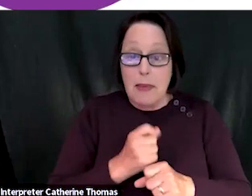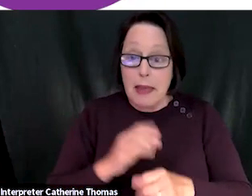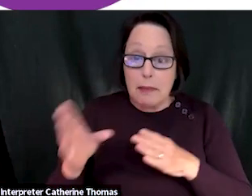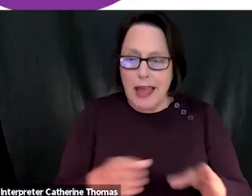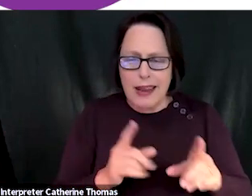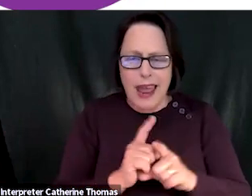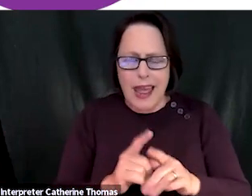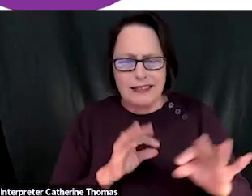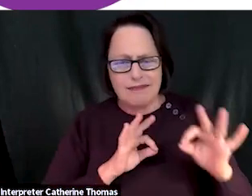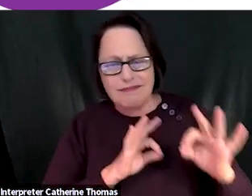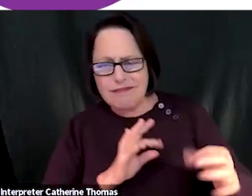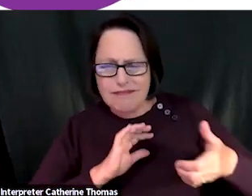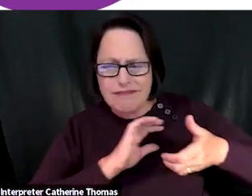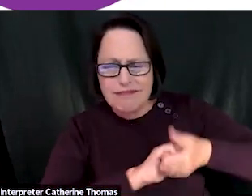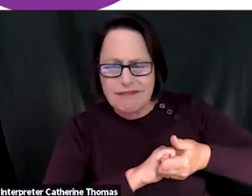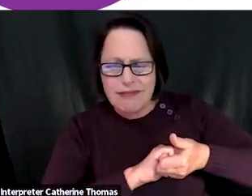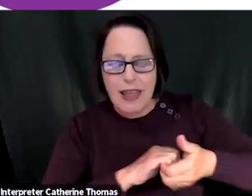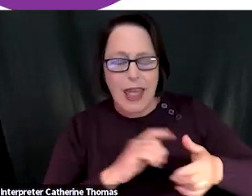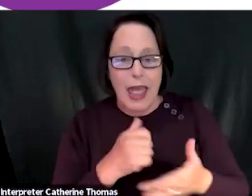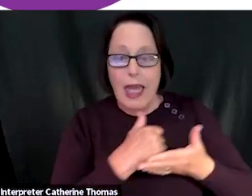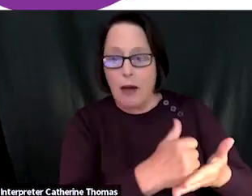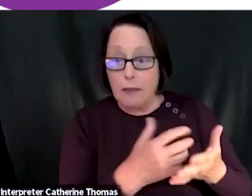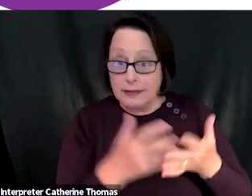and helpful as possible.